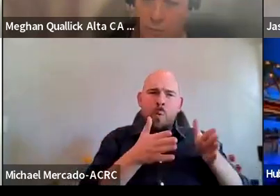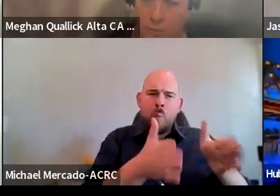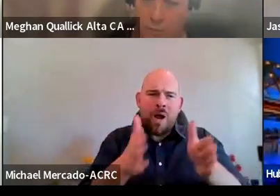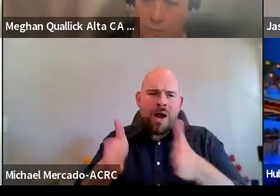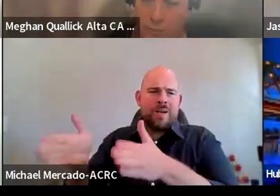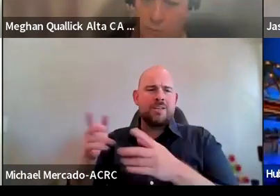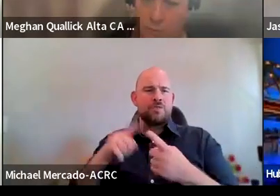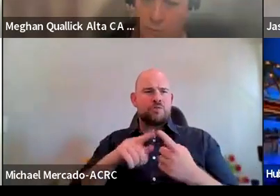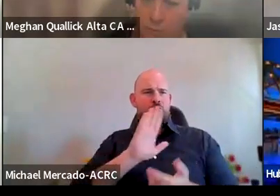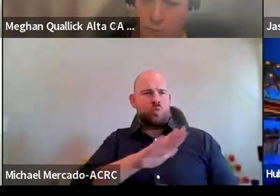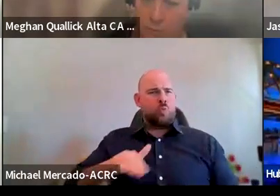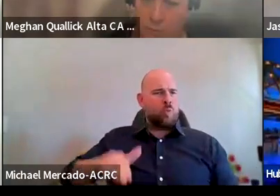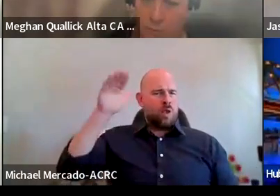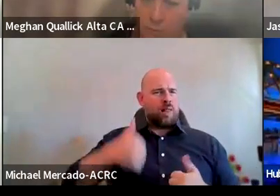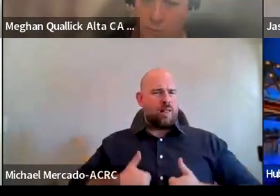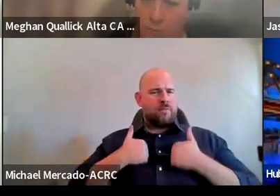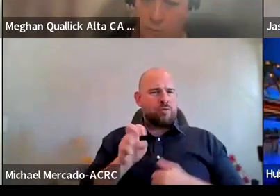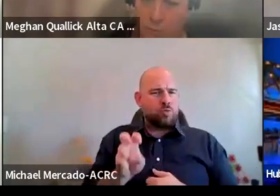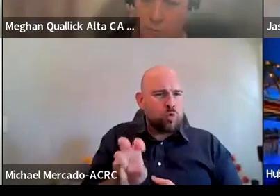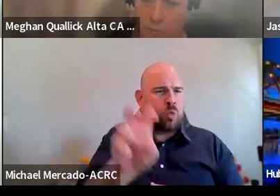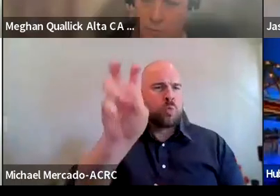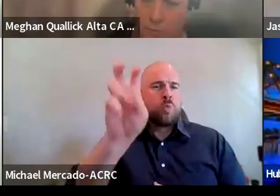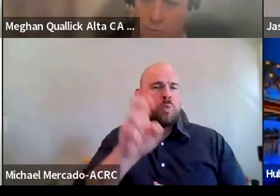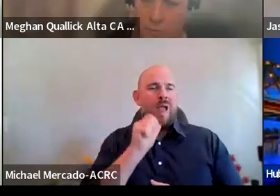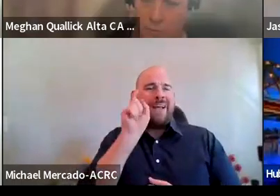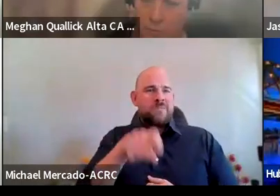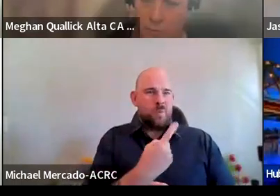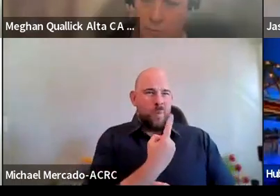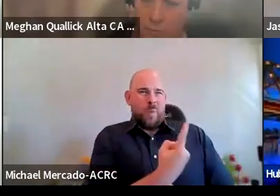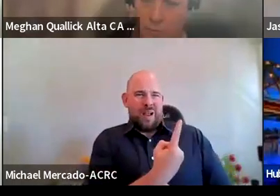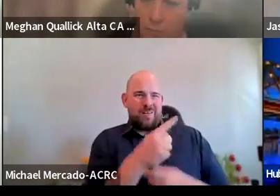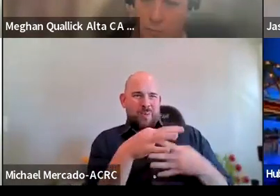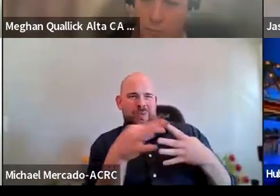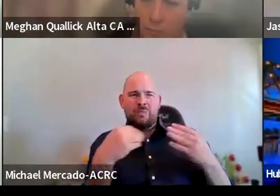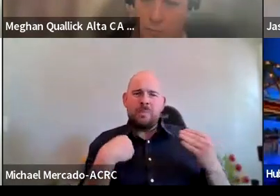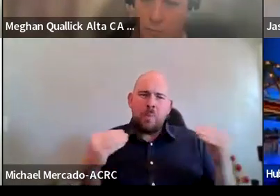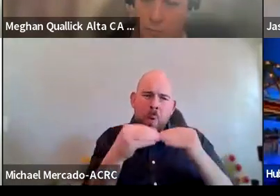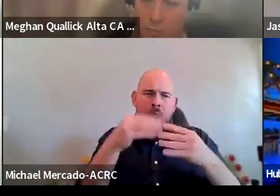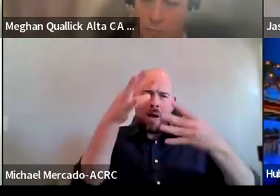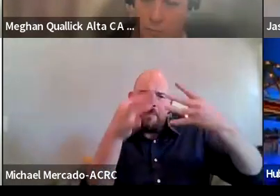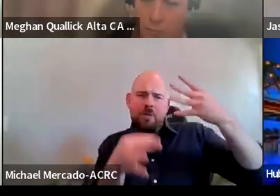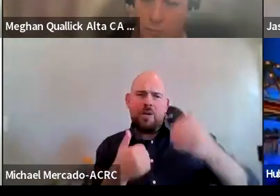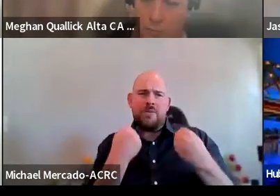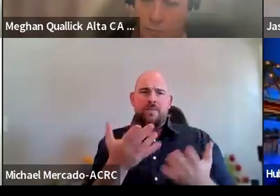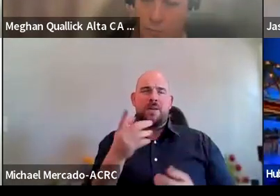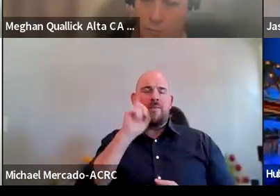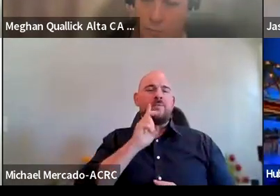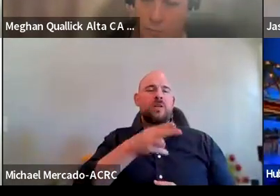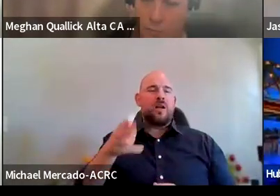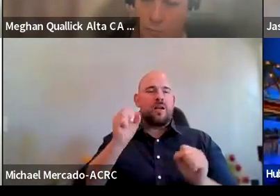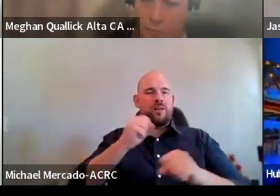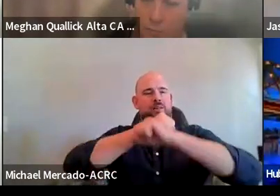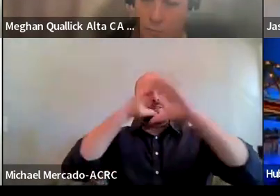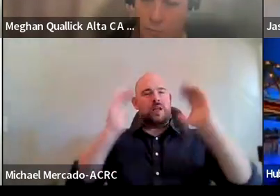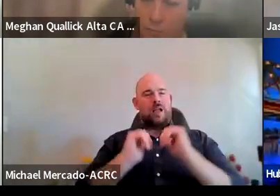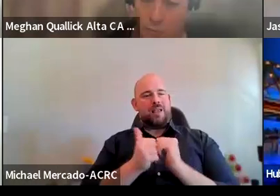Once they see a deaf or hard of hearing role model, they can see different ways that they can go through life, that they have more